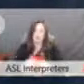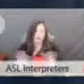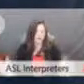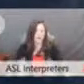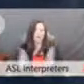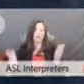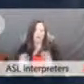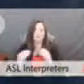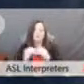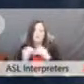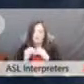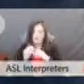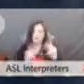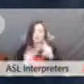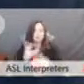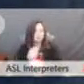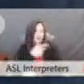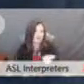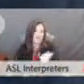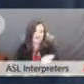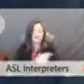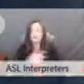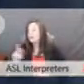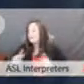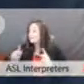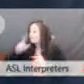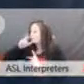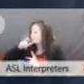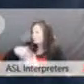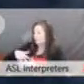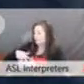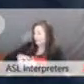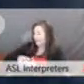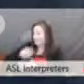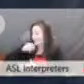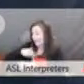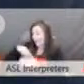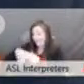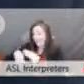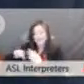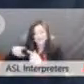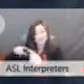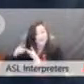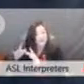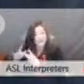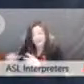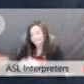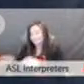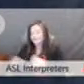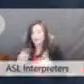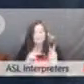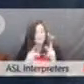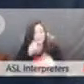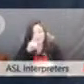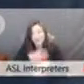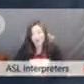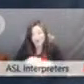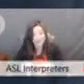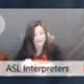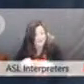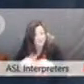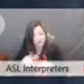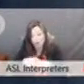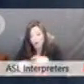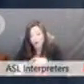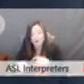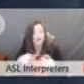include those folks who are particularly vulnerable, who don't have access to things like the internet, who are not on this call, who are not on Zoom, who are not